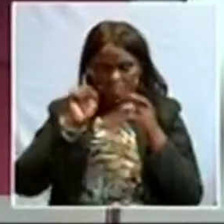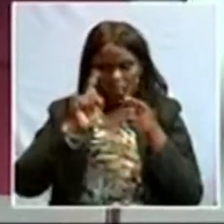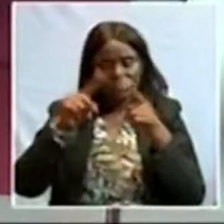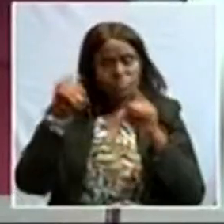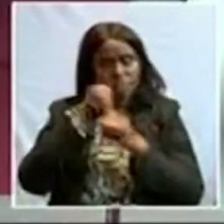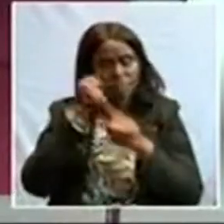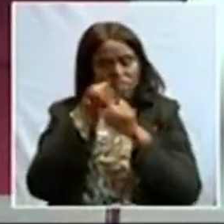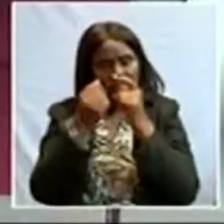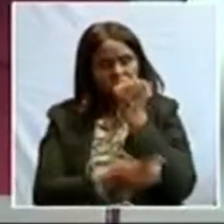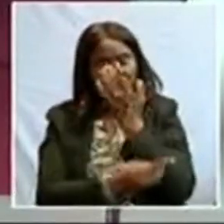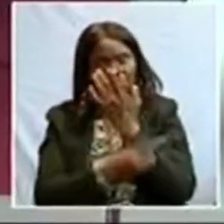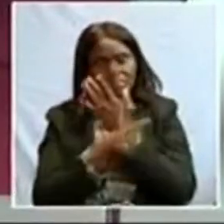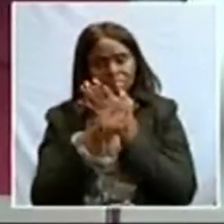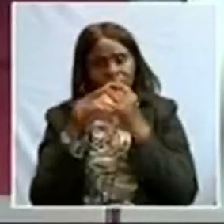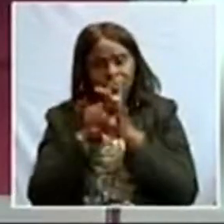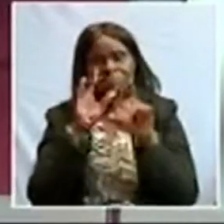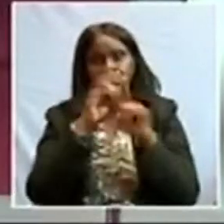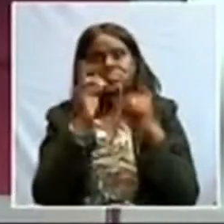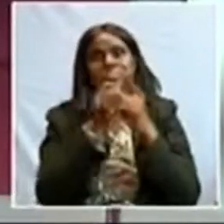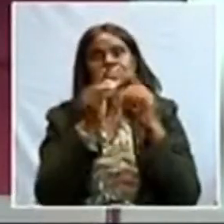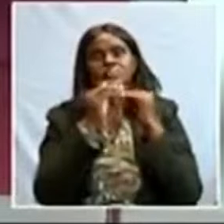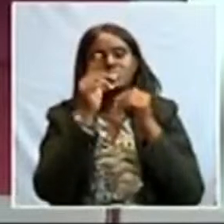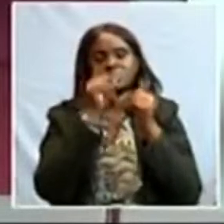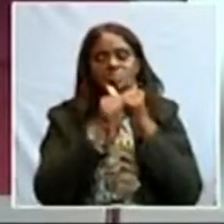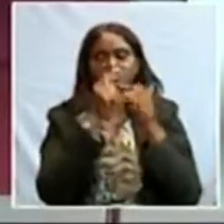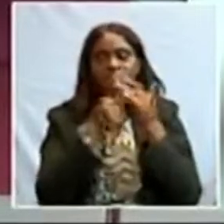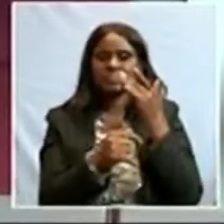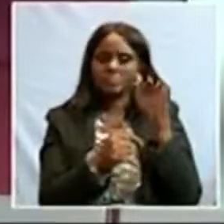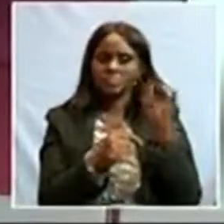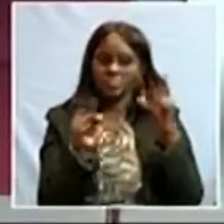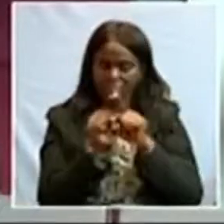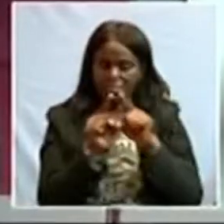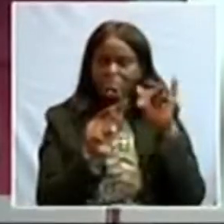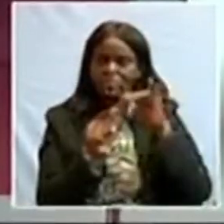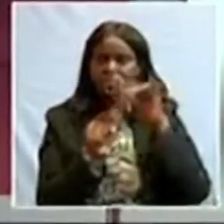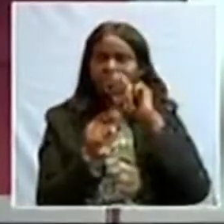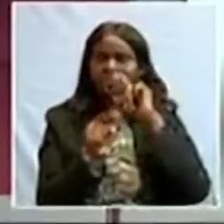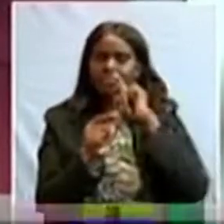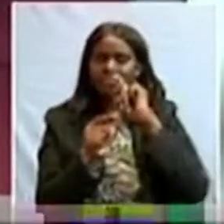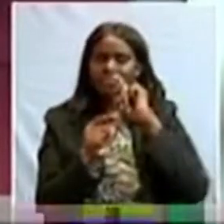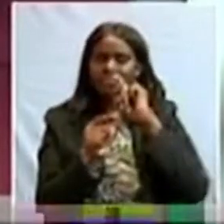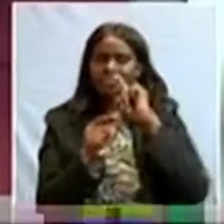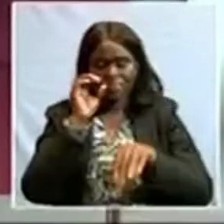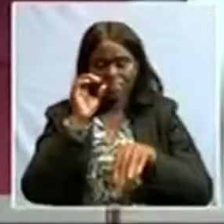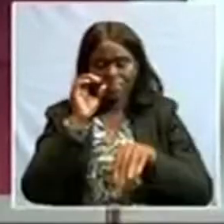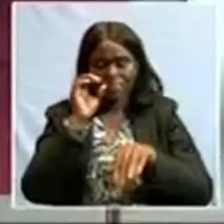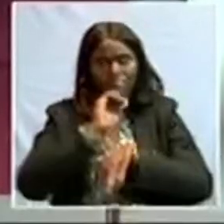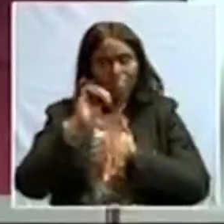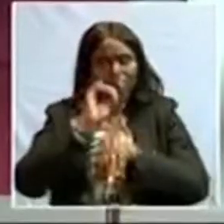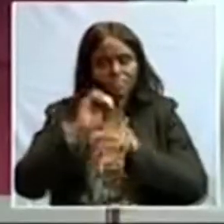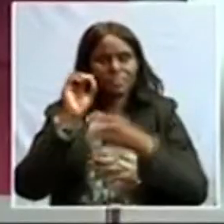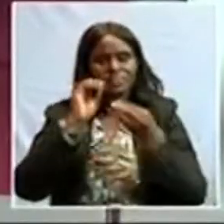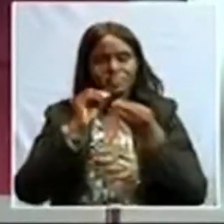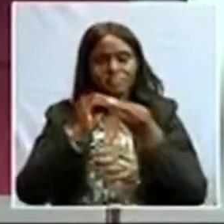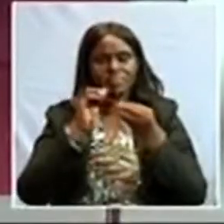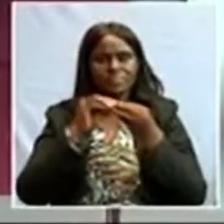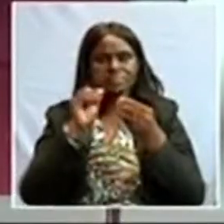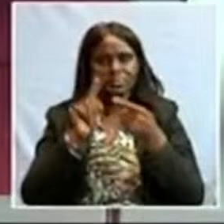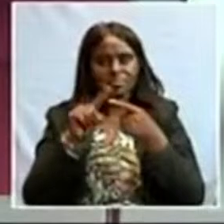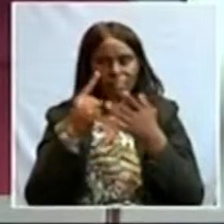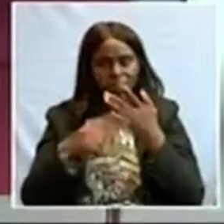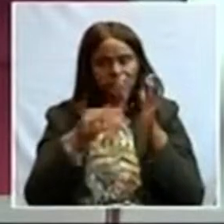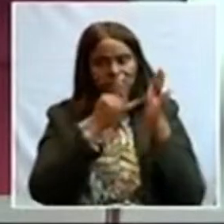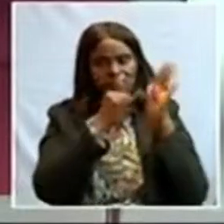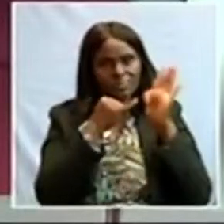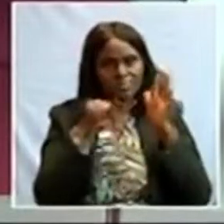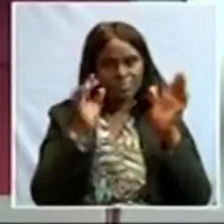the development at the district level, because it is an opportunity to